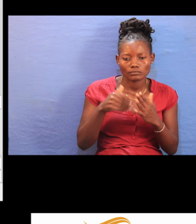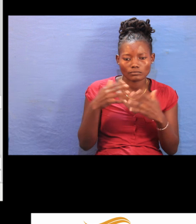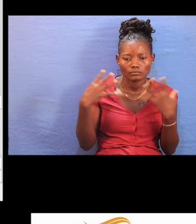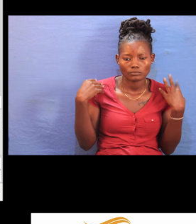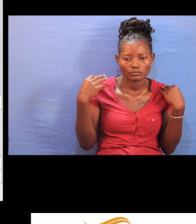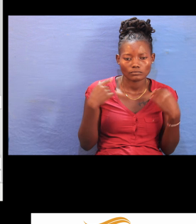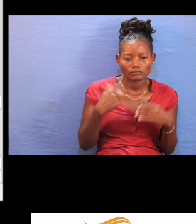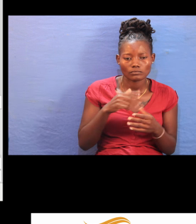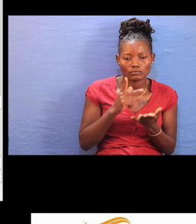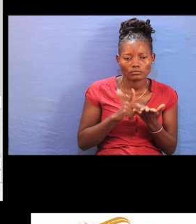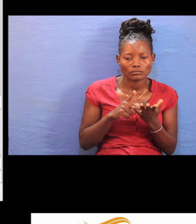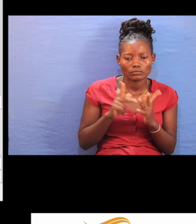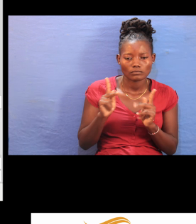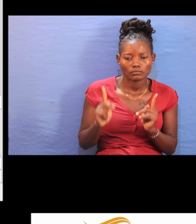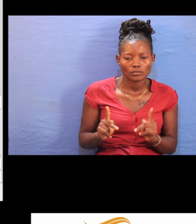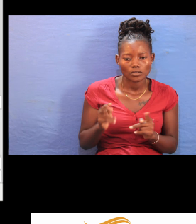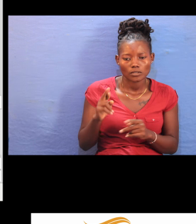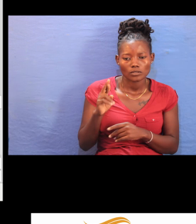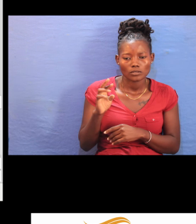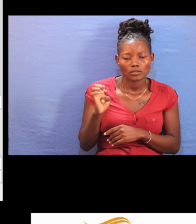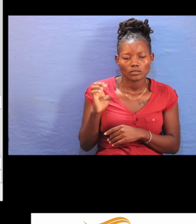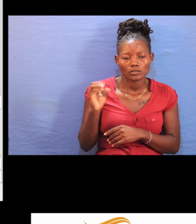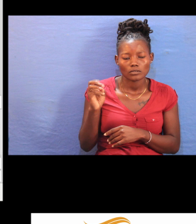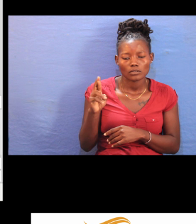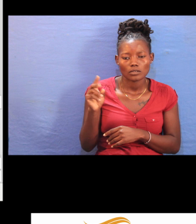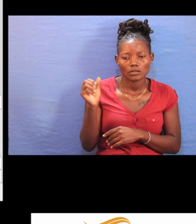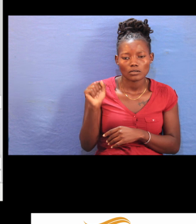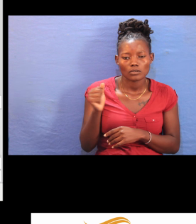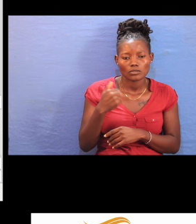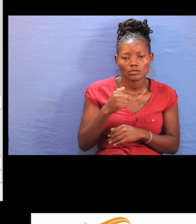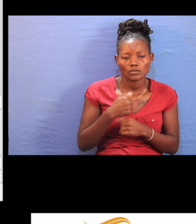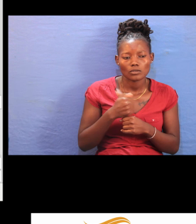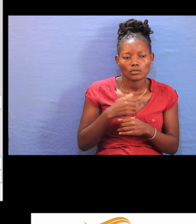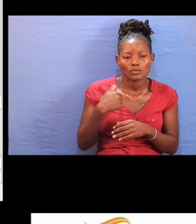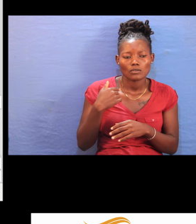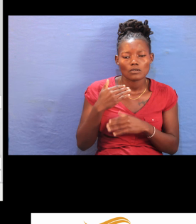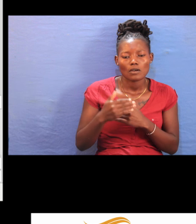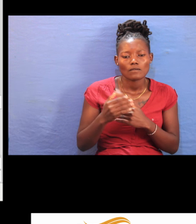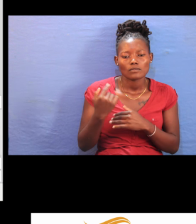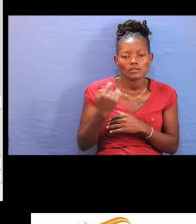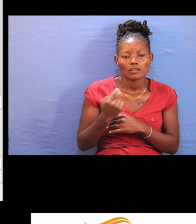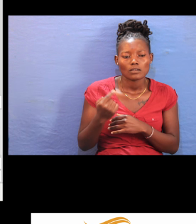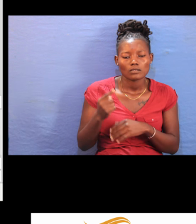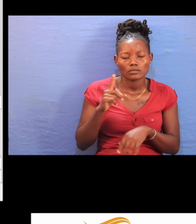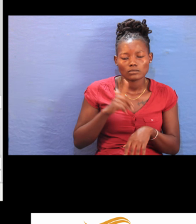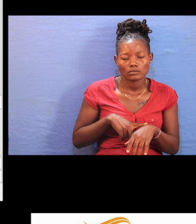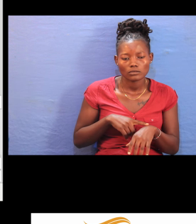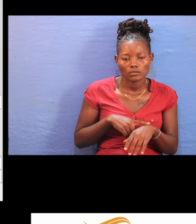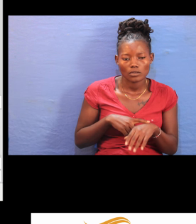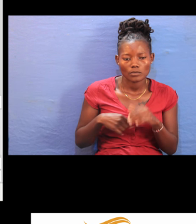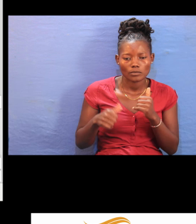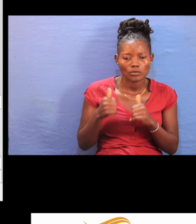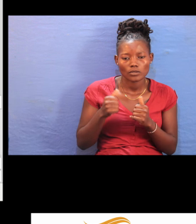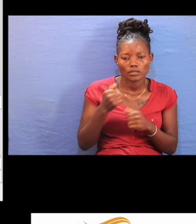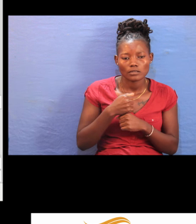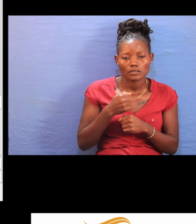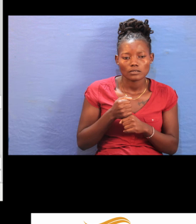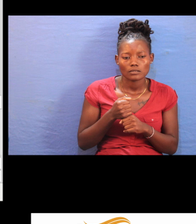keeping personal records. So what we do after each cycle, we sit down and